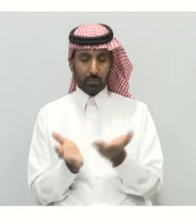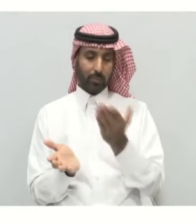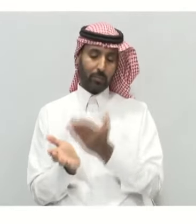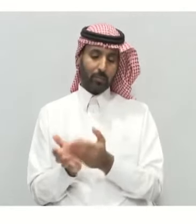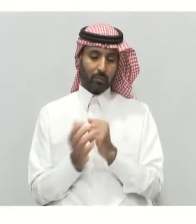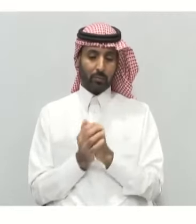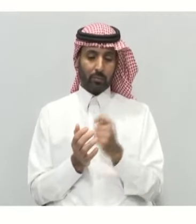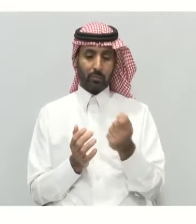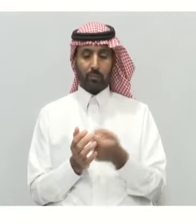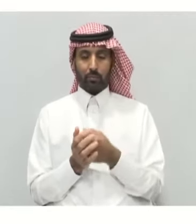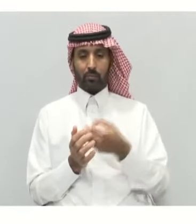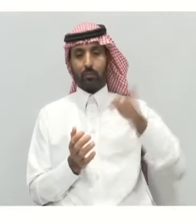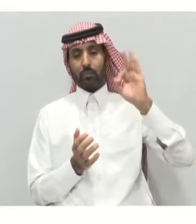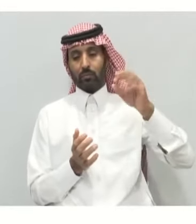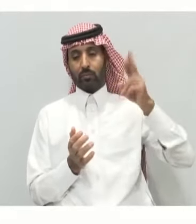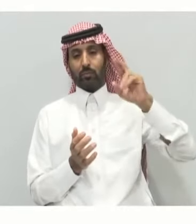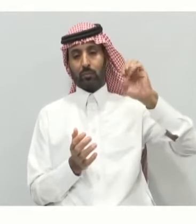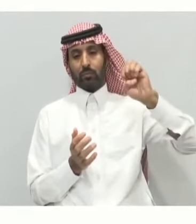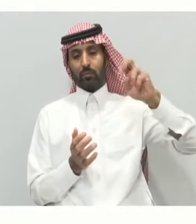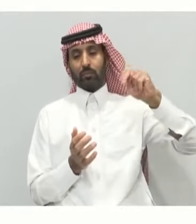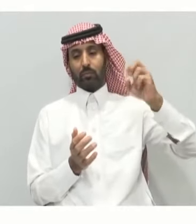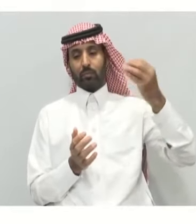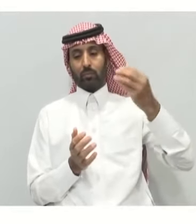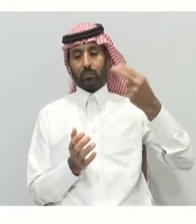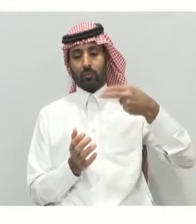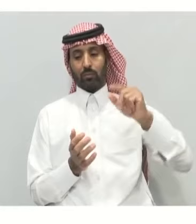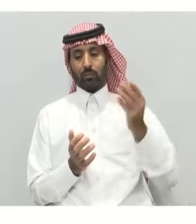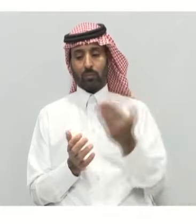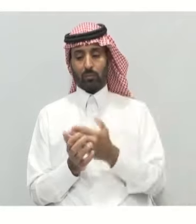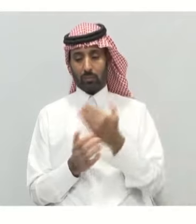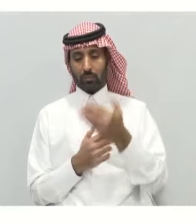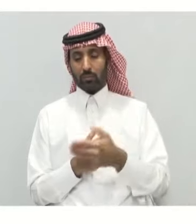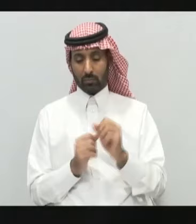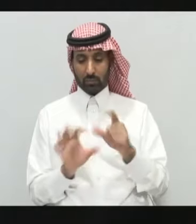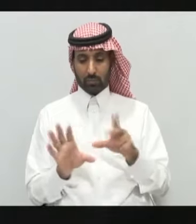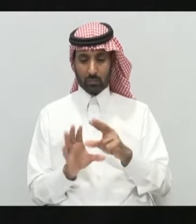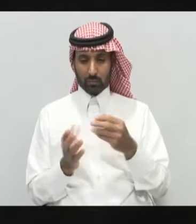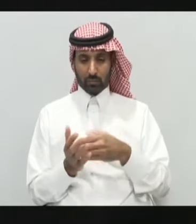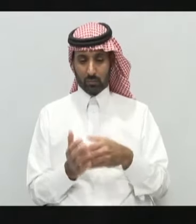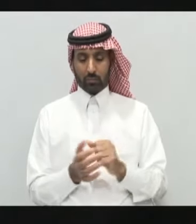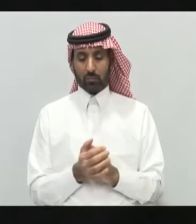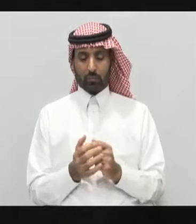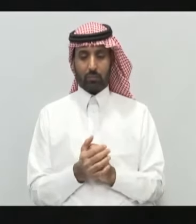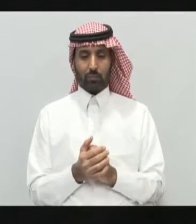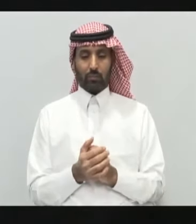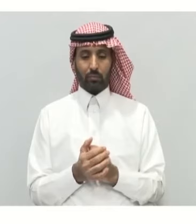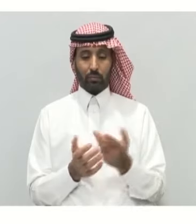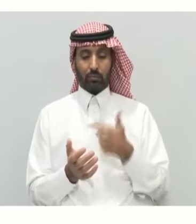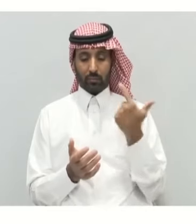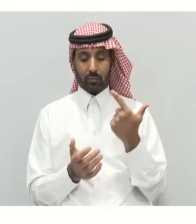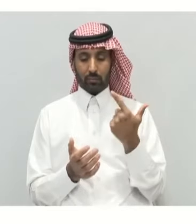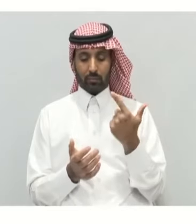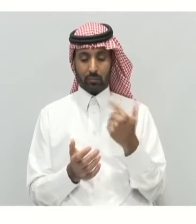here and we write, he has French three times a week. Three times a week. Number